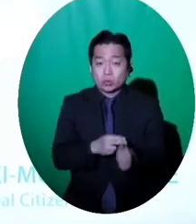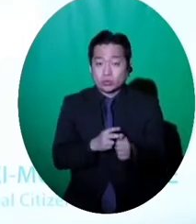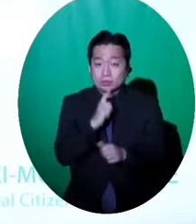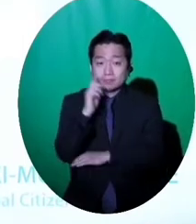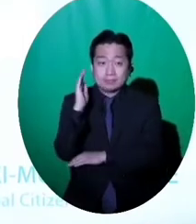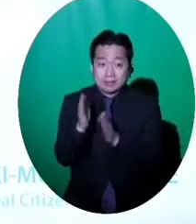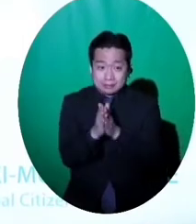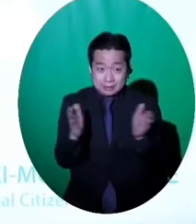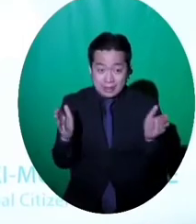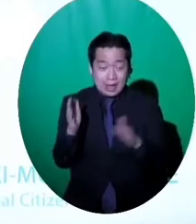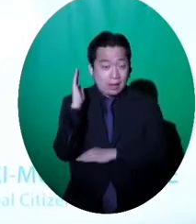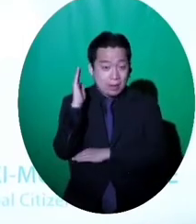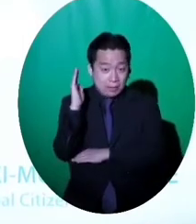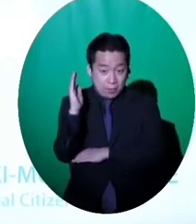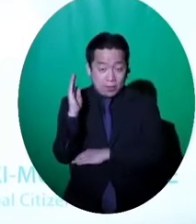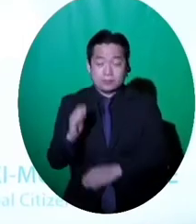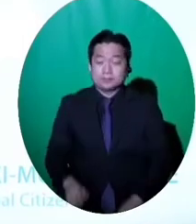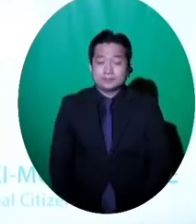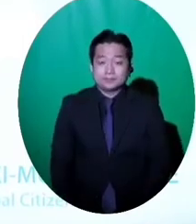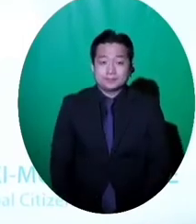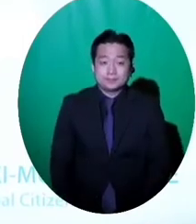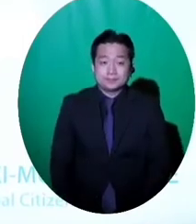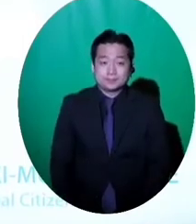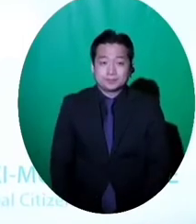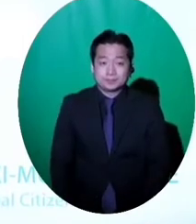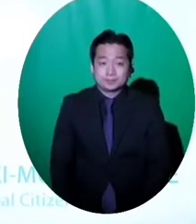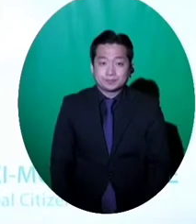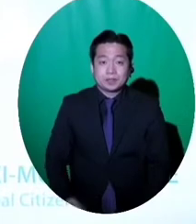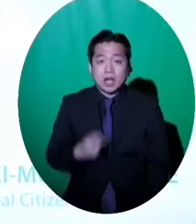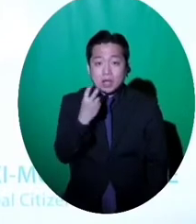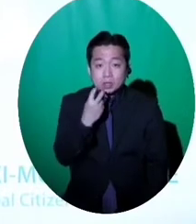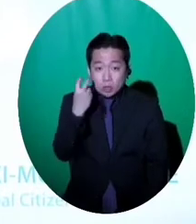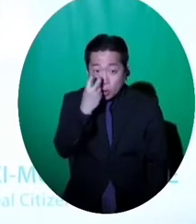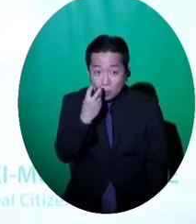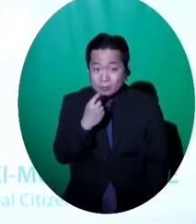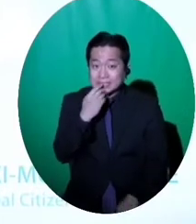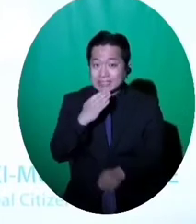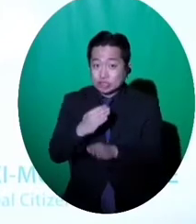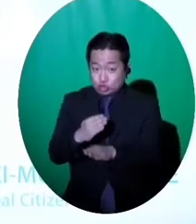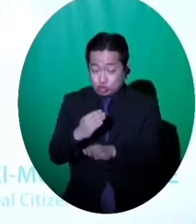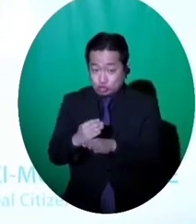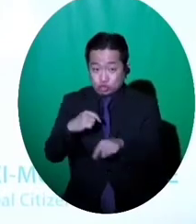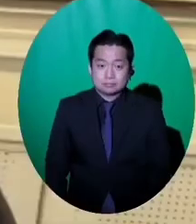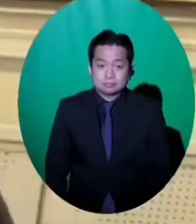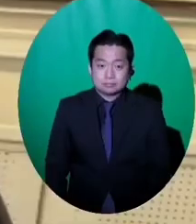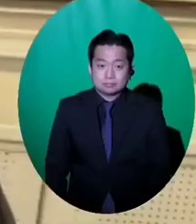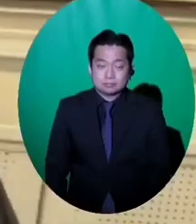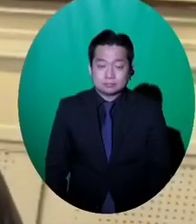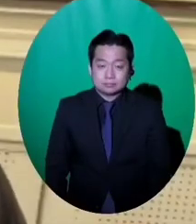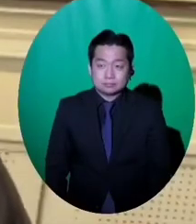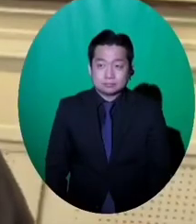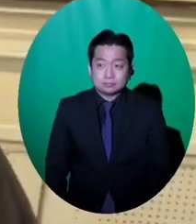care advances, sustains, and enhances democracy.